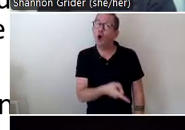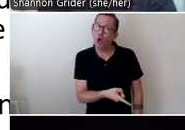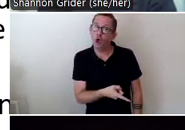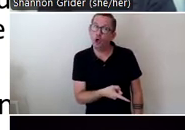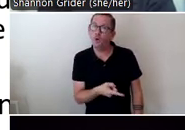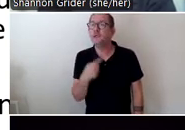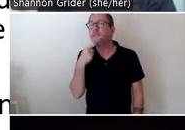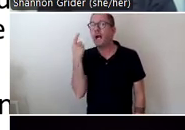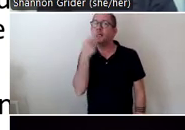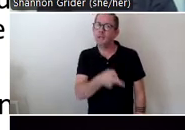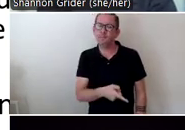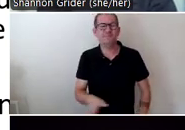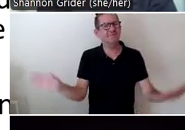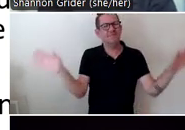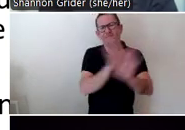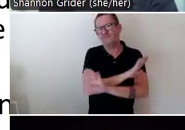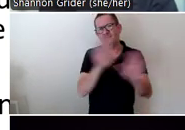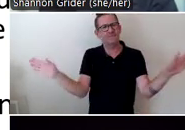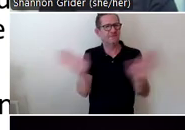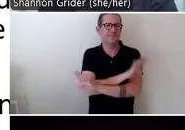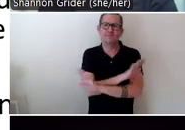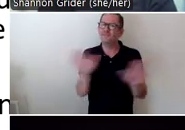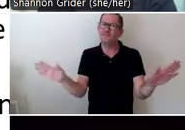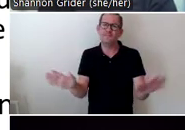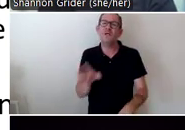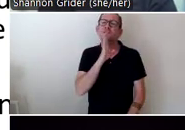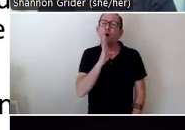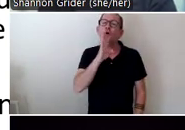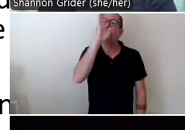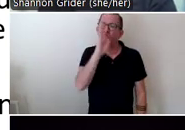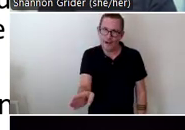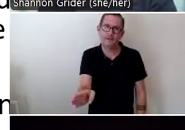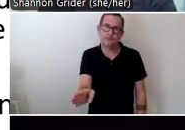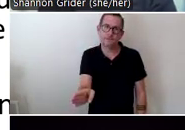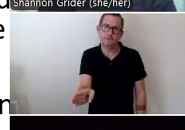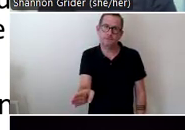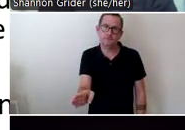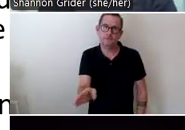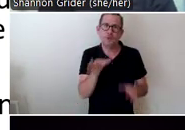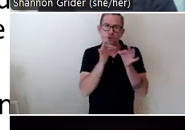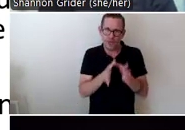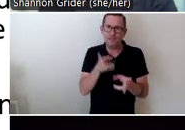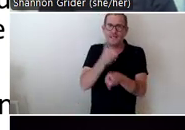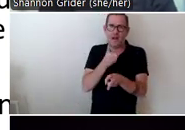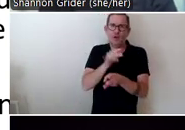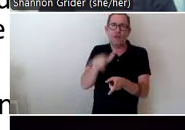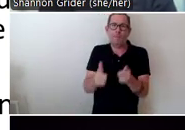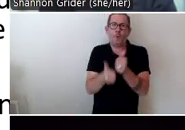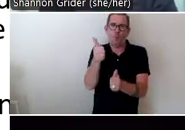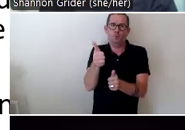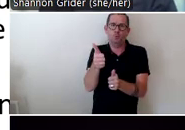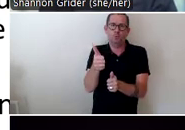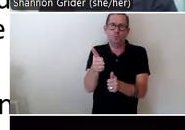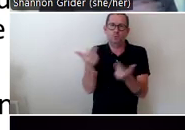say, tell him, tell her, ask her. Don't do that. Just talk directly to the deaf